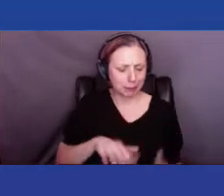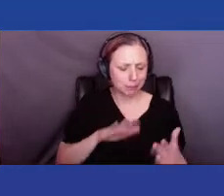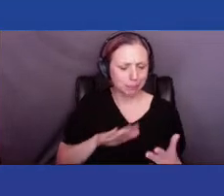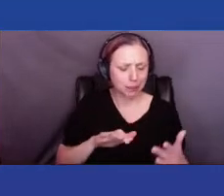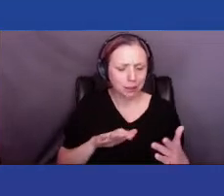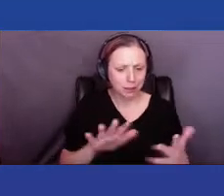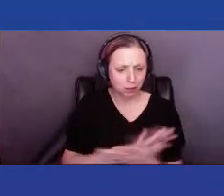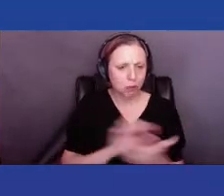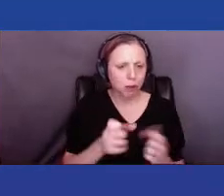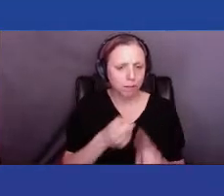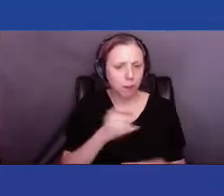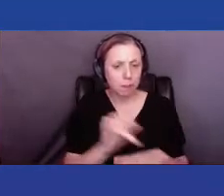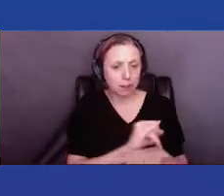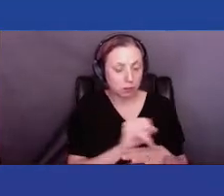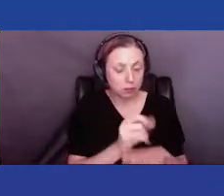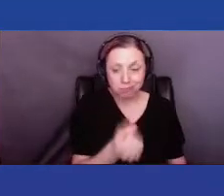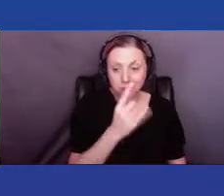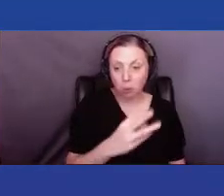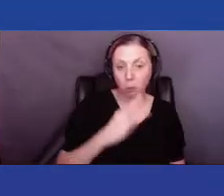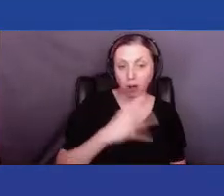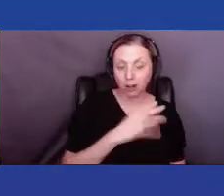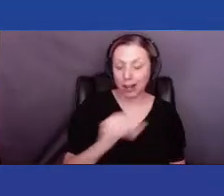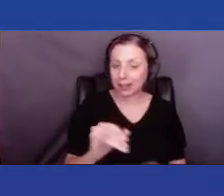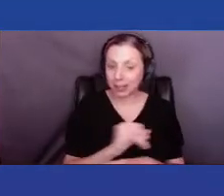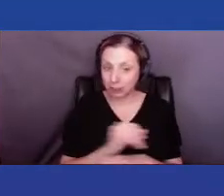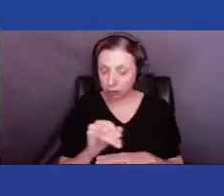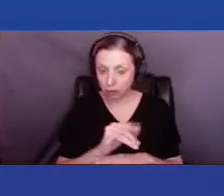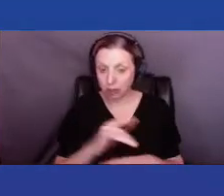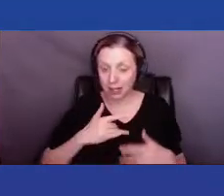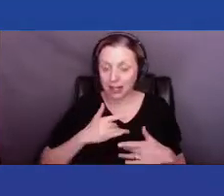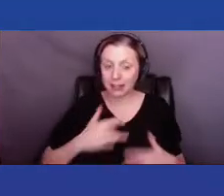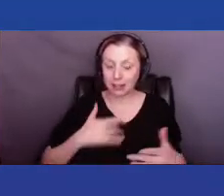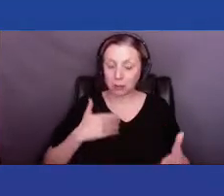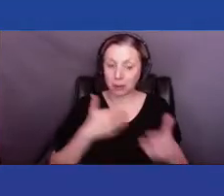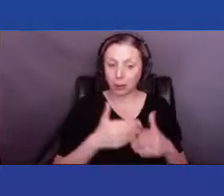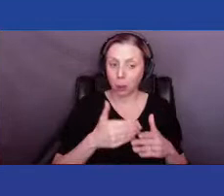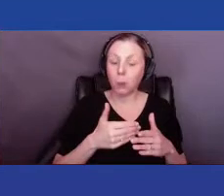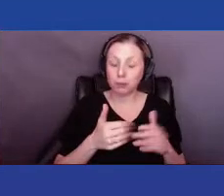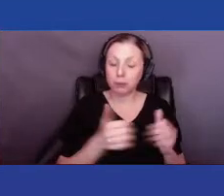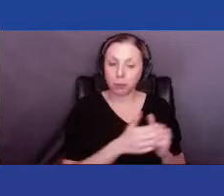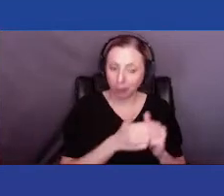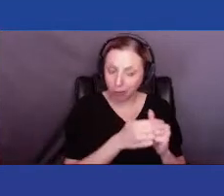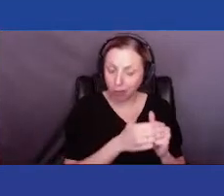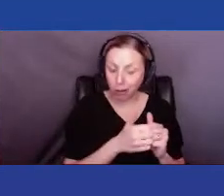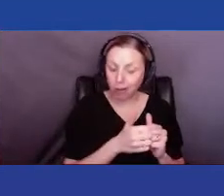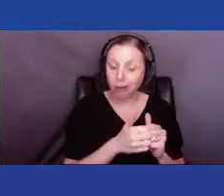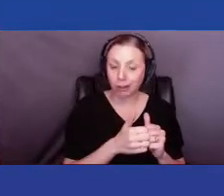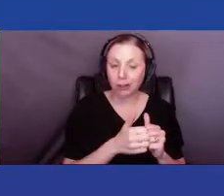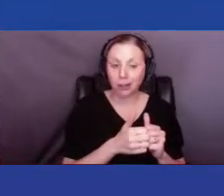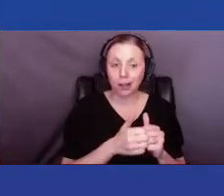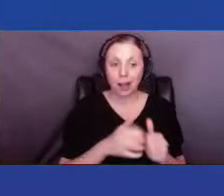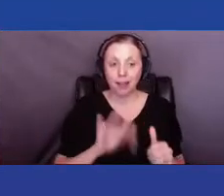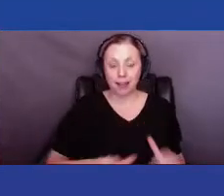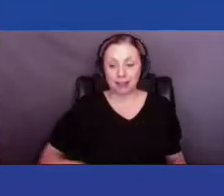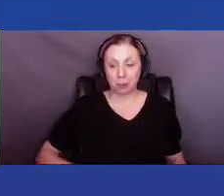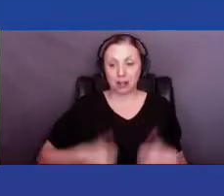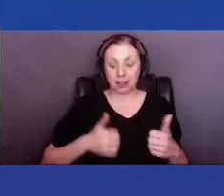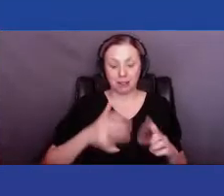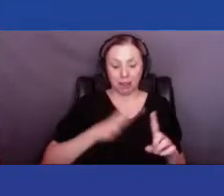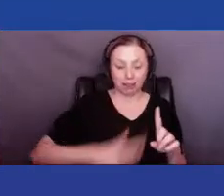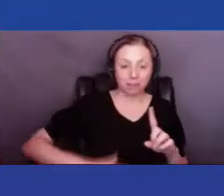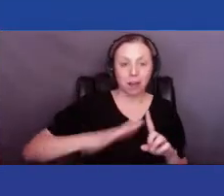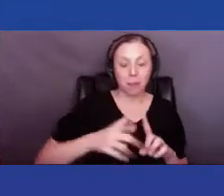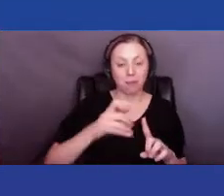fact, water and industry are often placed in close proximity, an arrangement in which the living ecology of